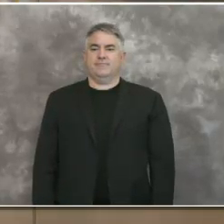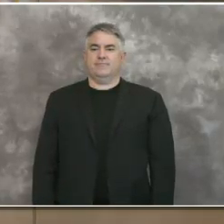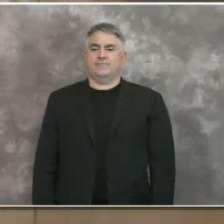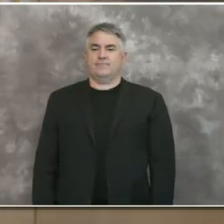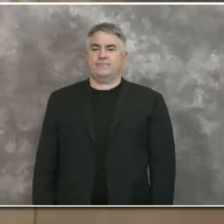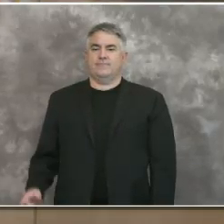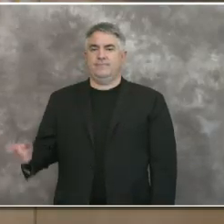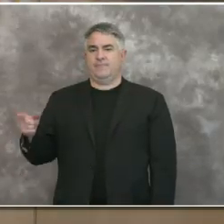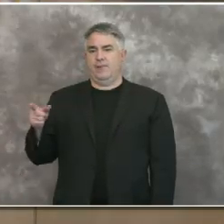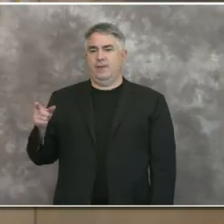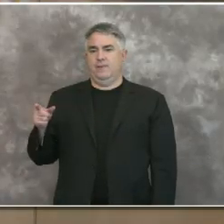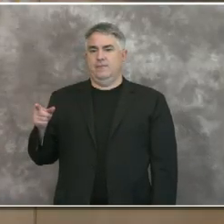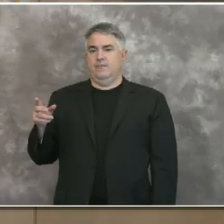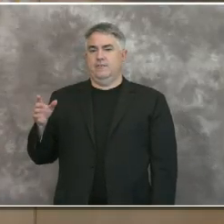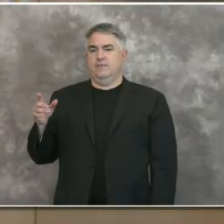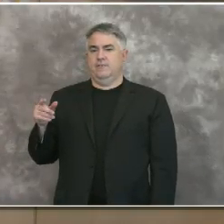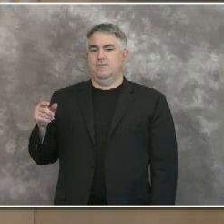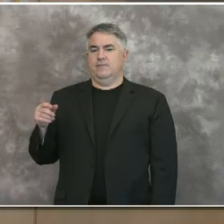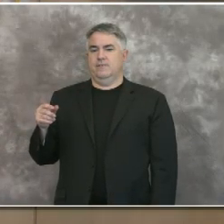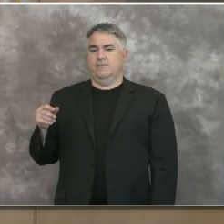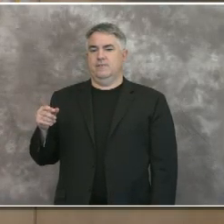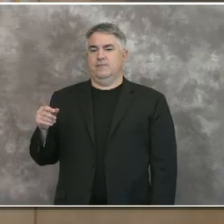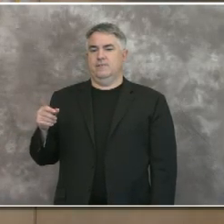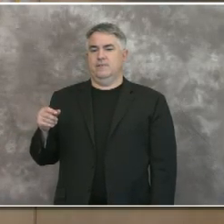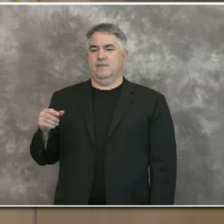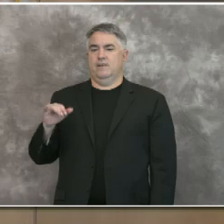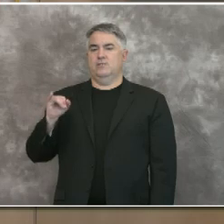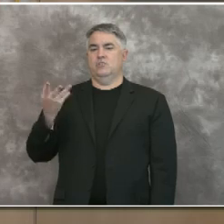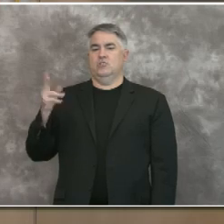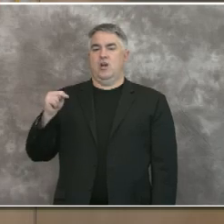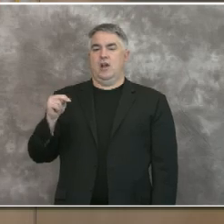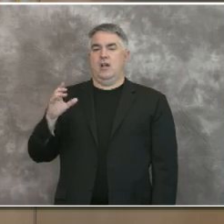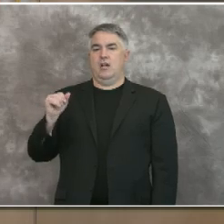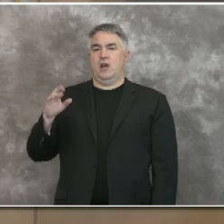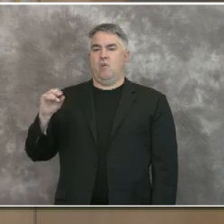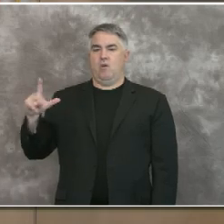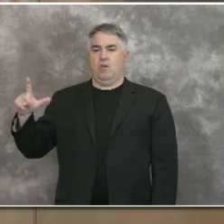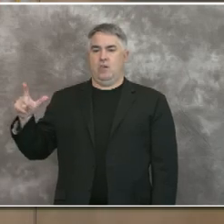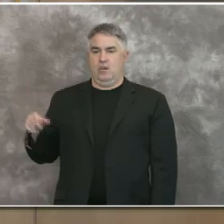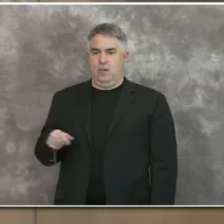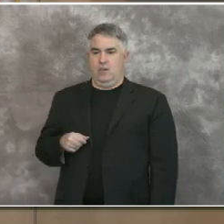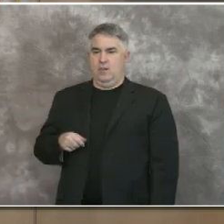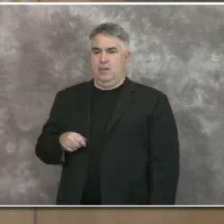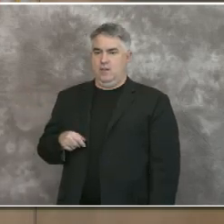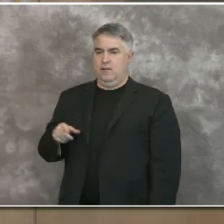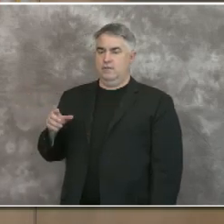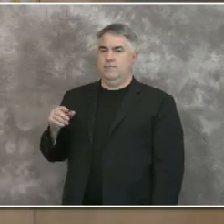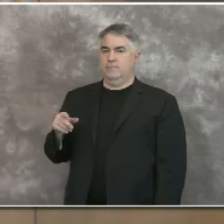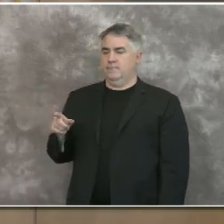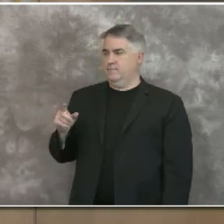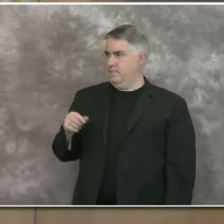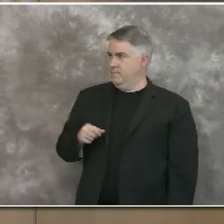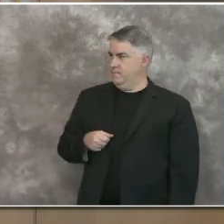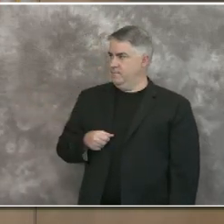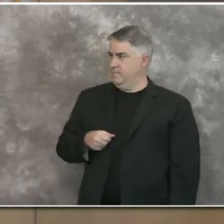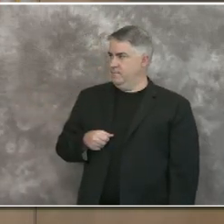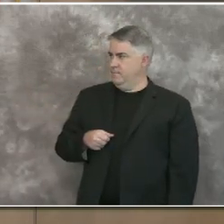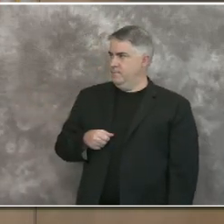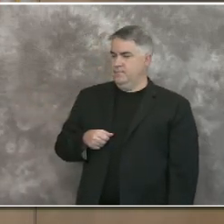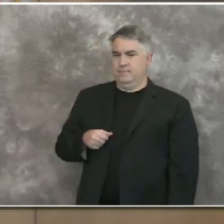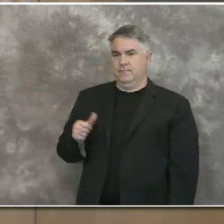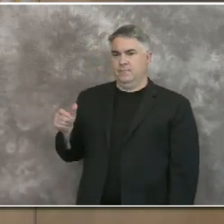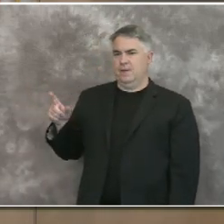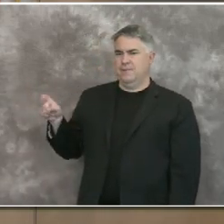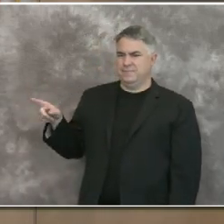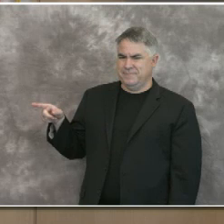Okay, next question. John Carroll at KPBS, please state your question. Yes, earlier in this